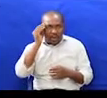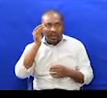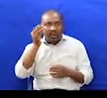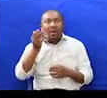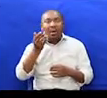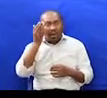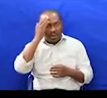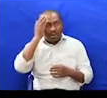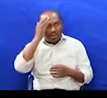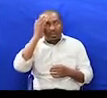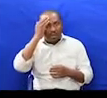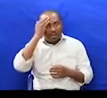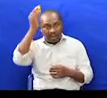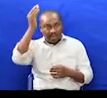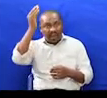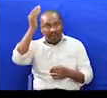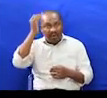discovered